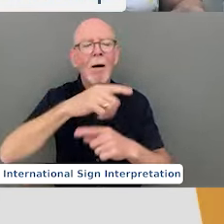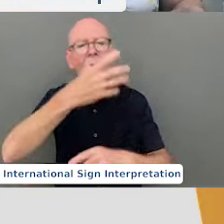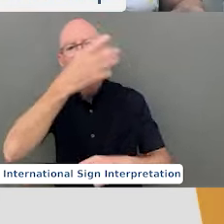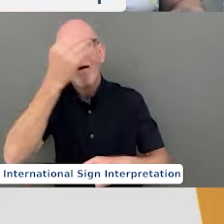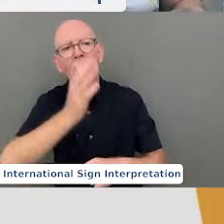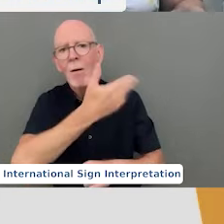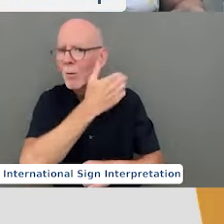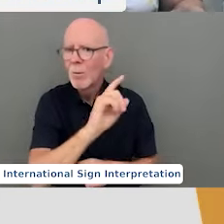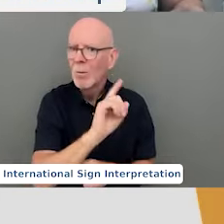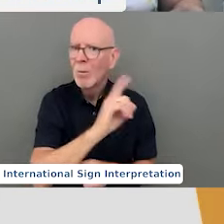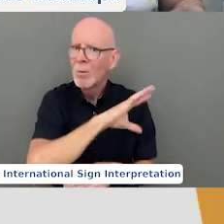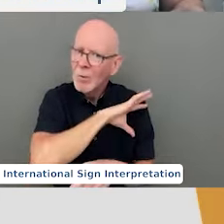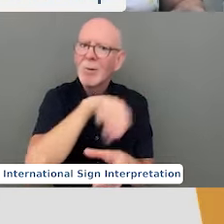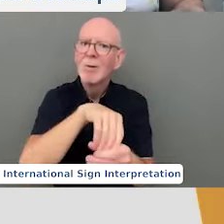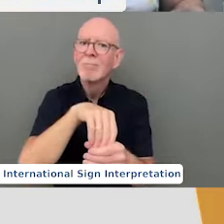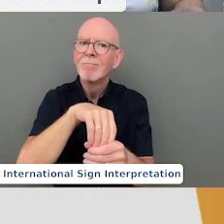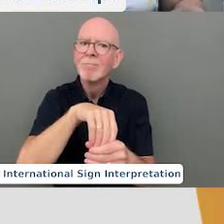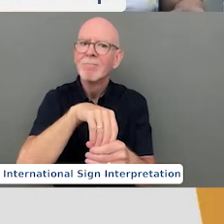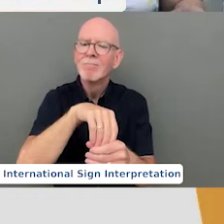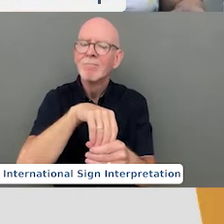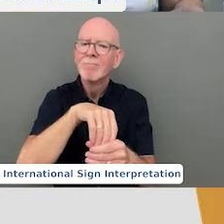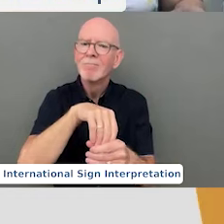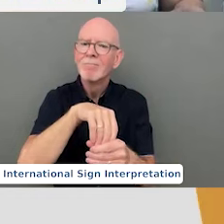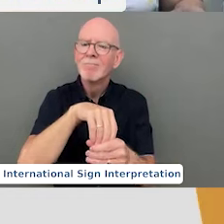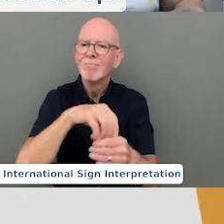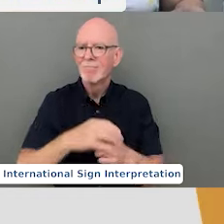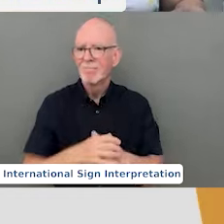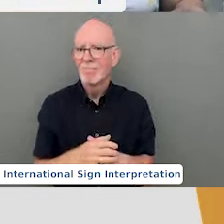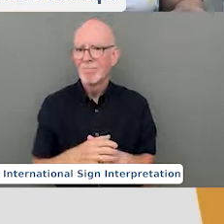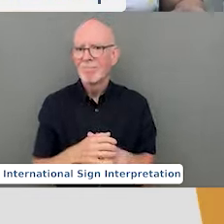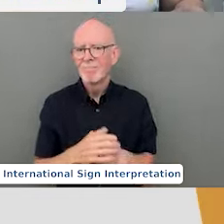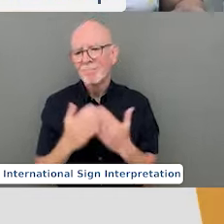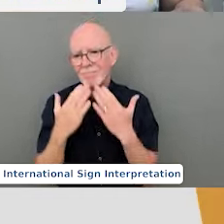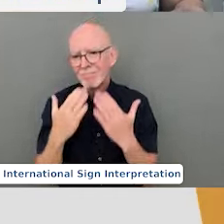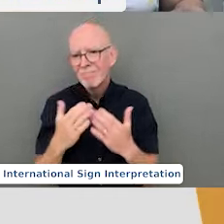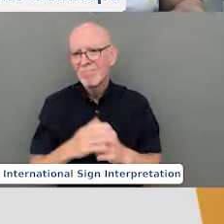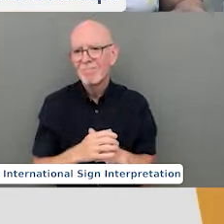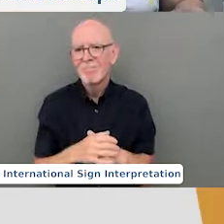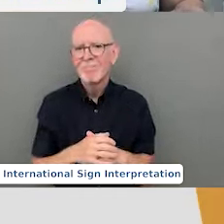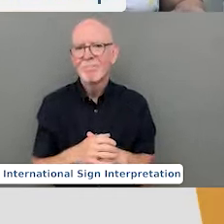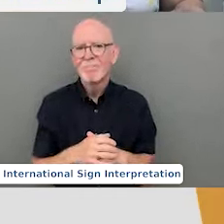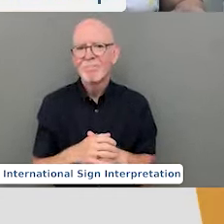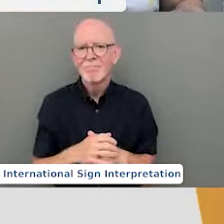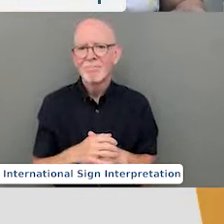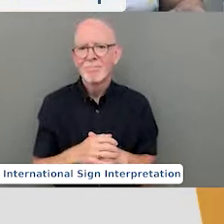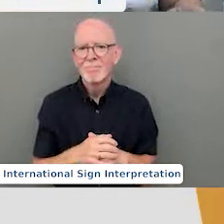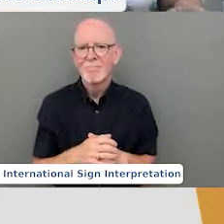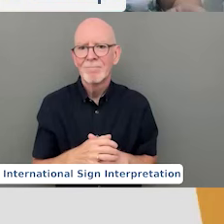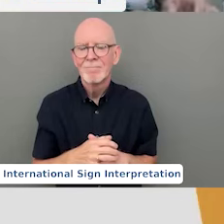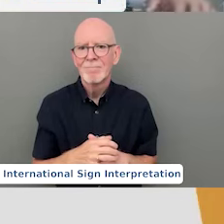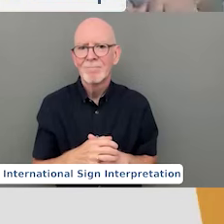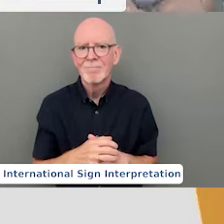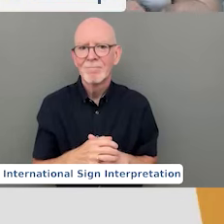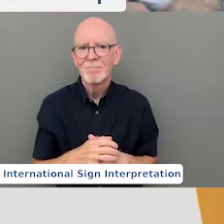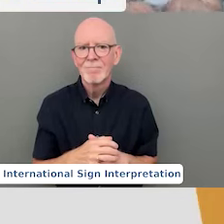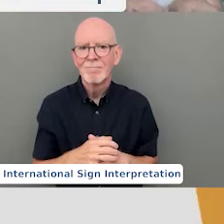to ensure we advocate inclusively to leave no person with a disability in Samoa